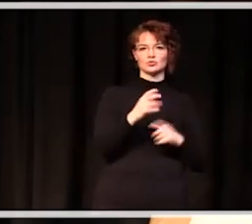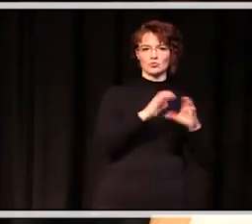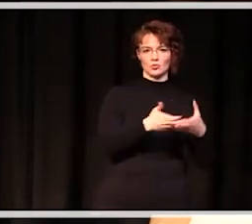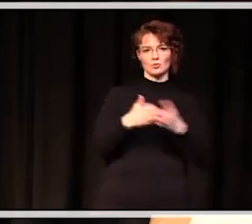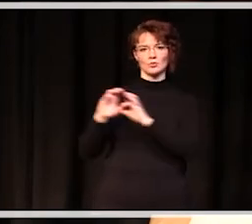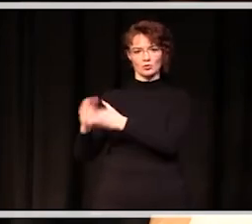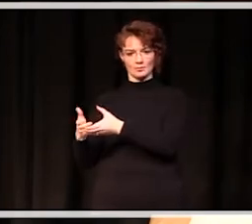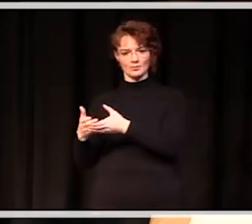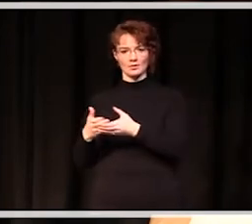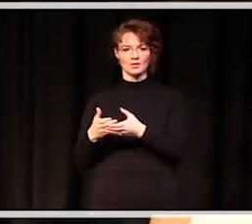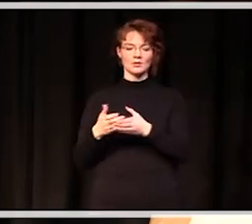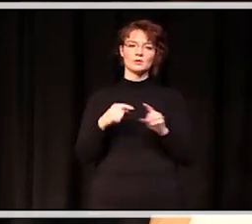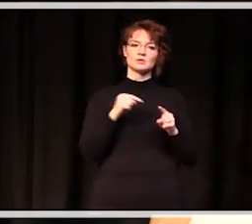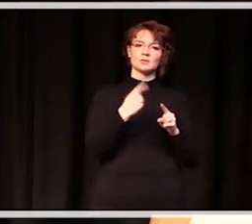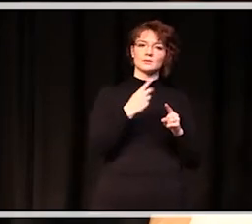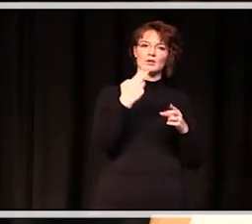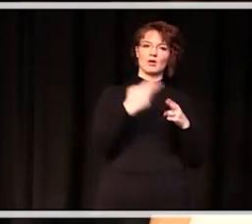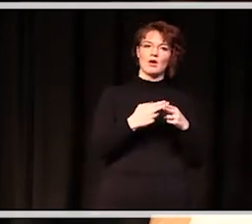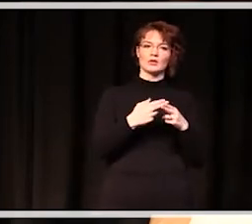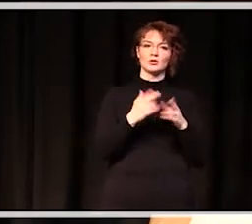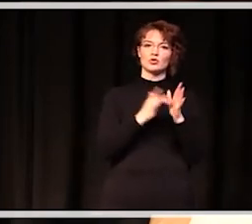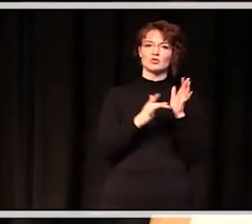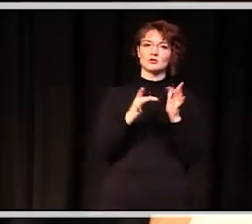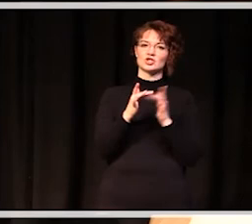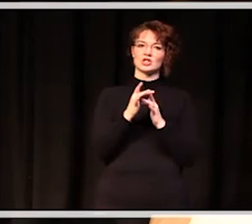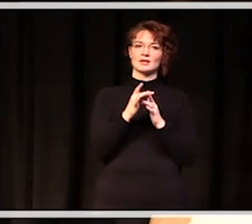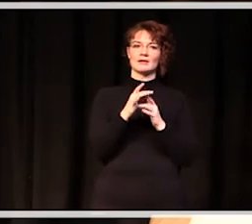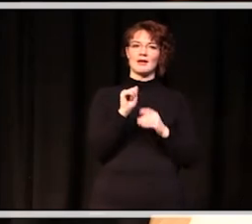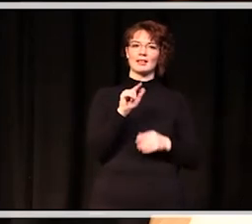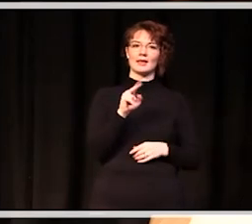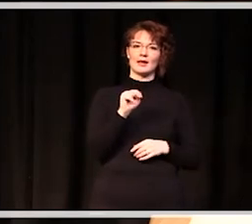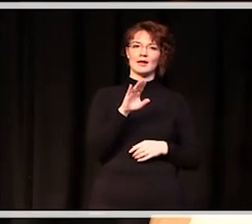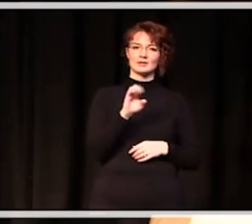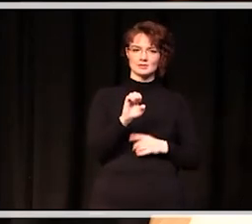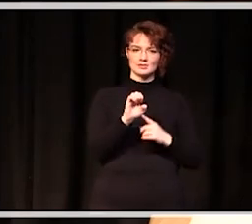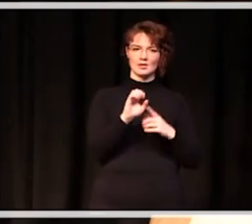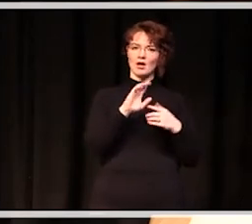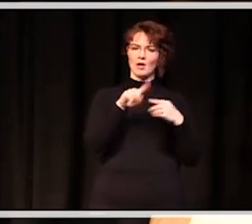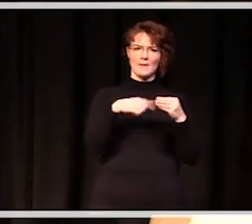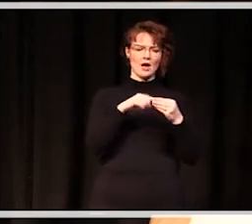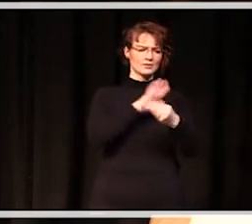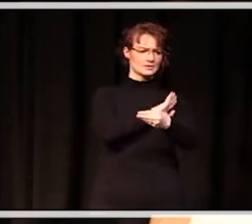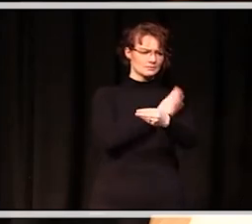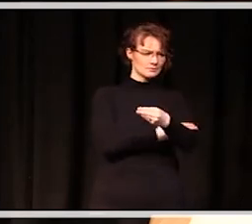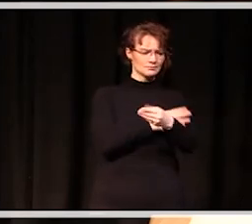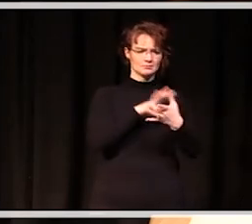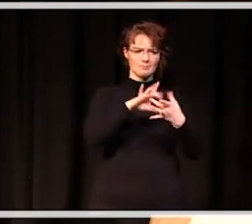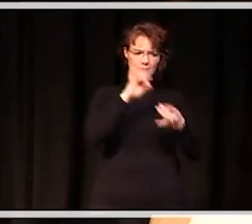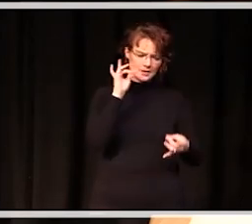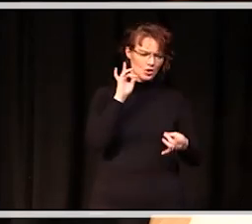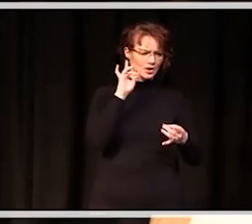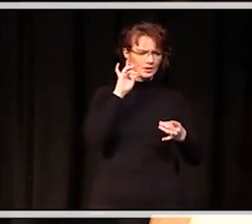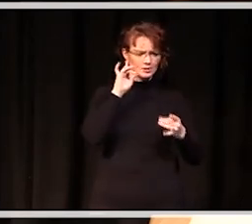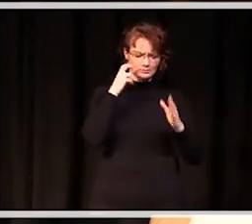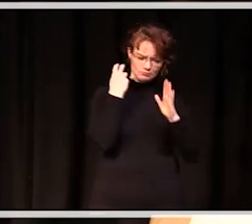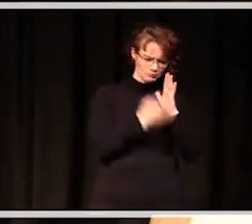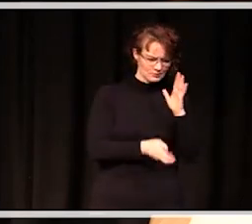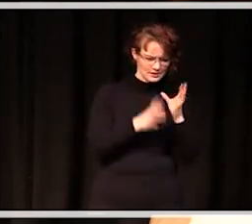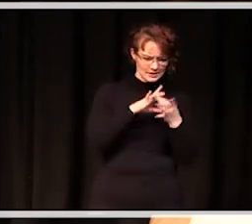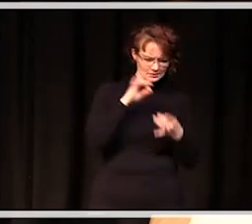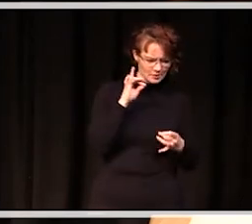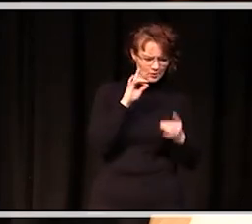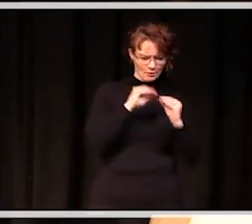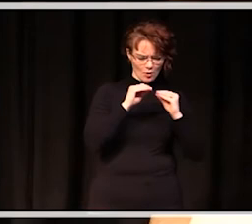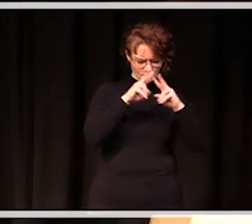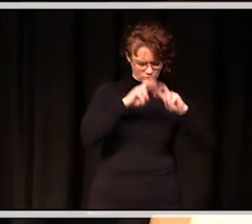They had this thing called the Christian Alliance. This was all focused on deeper life, going deeper in the Spirit. And then there was this other group that was